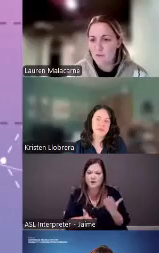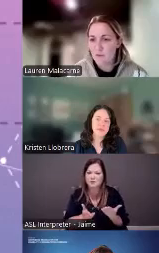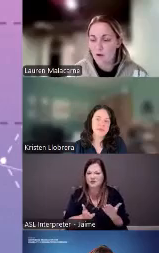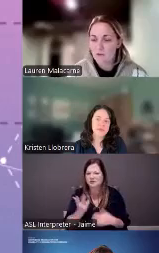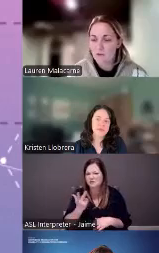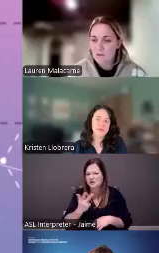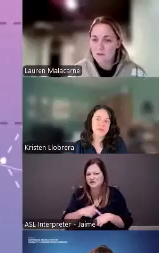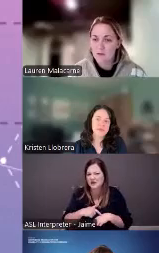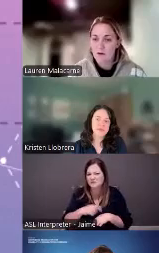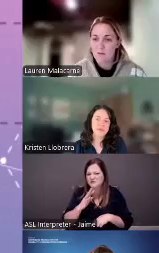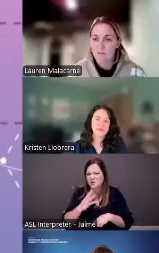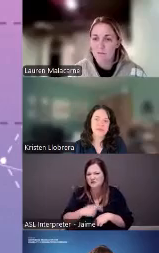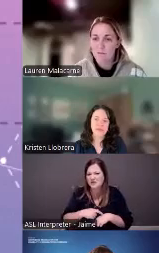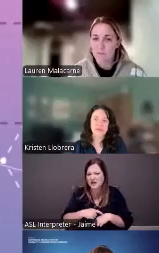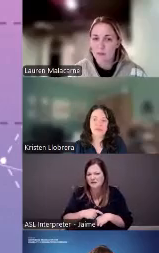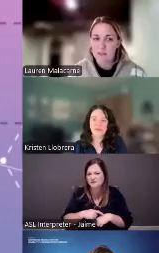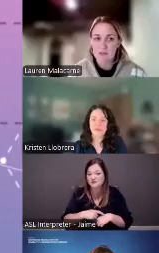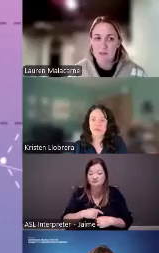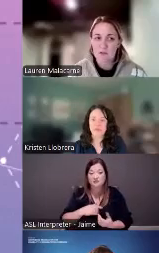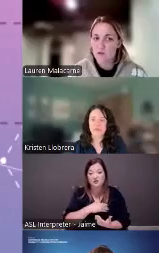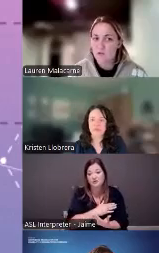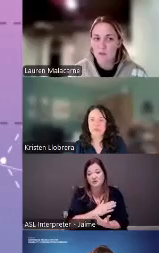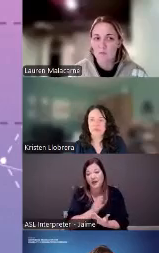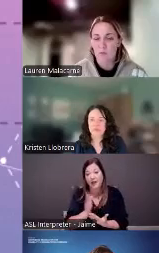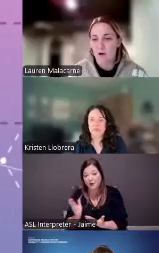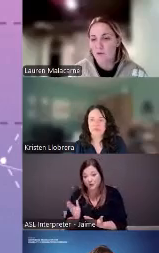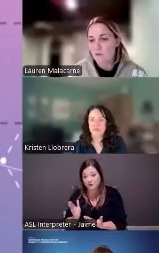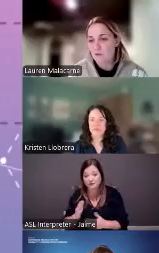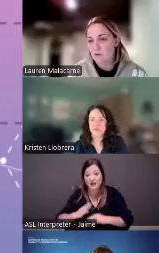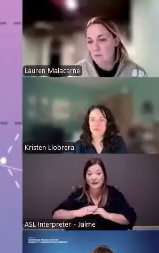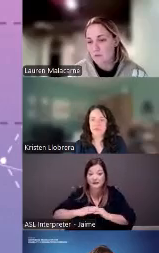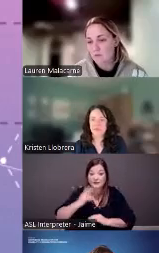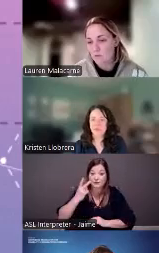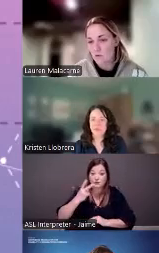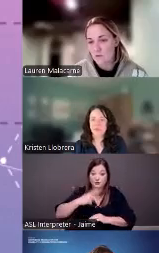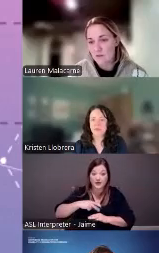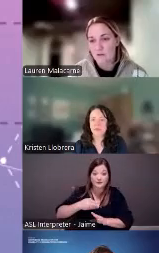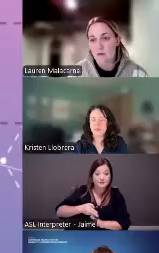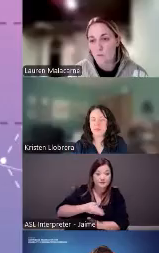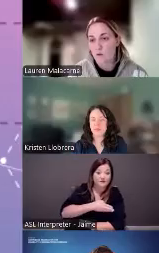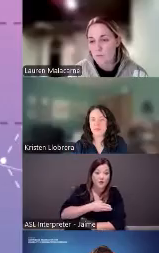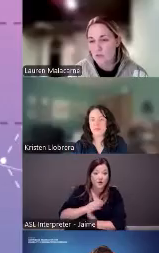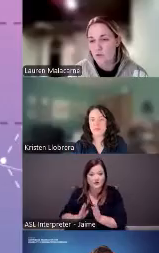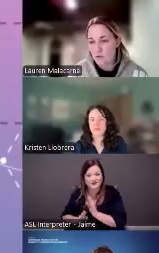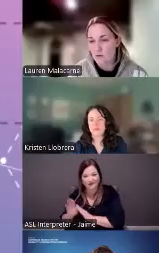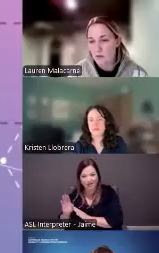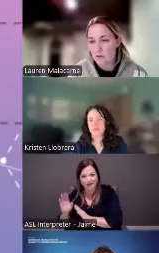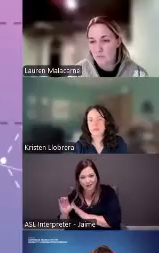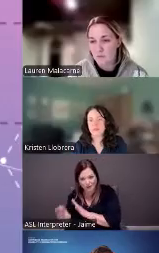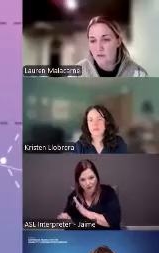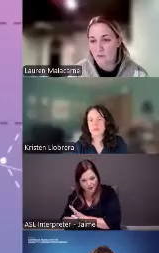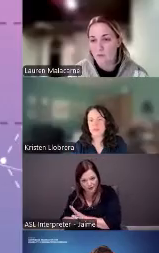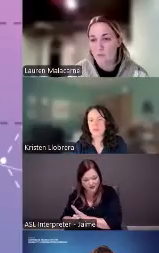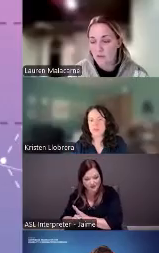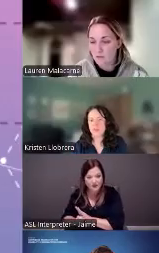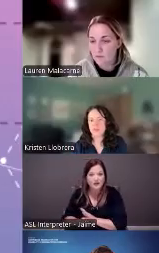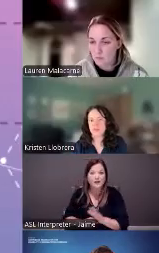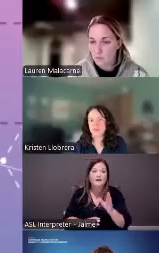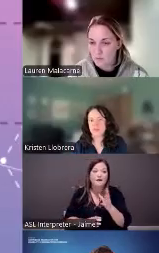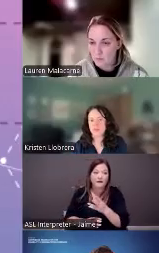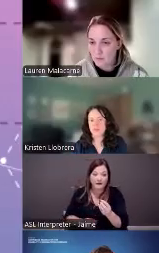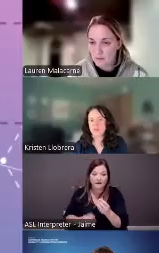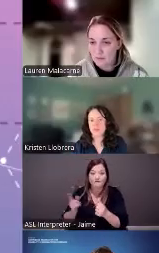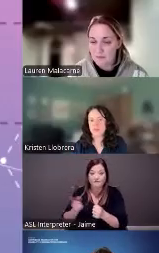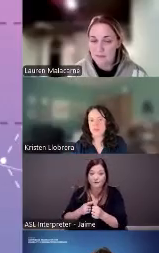times throughout the process, at least 2 times prior to the development of the courses, and then 1 major engagement when we had the